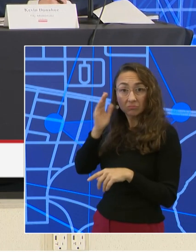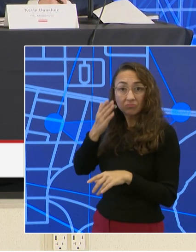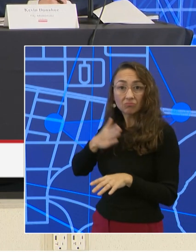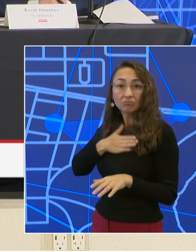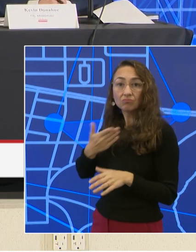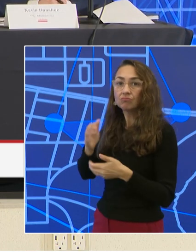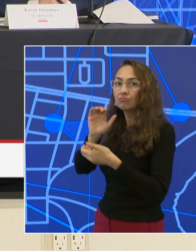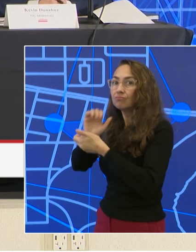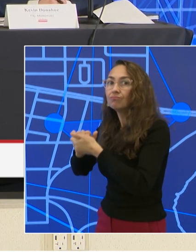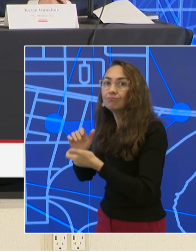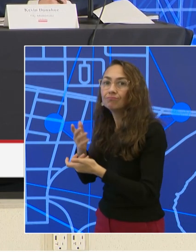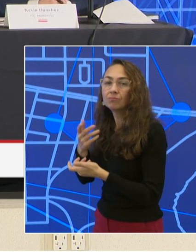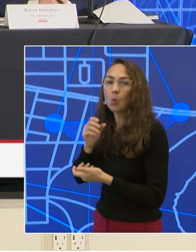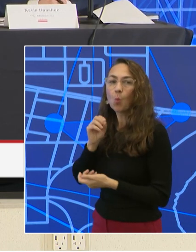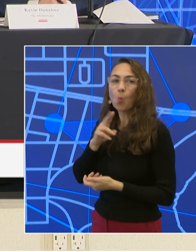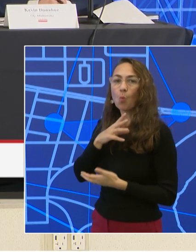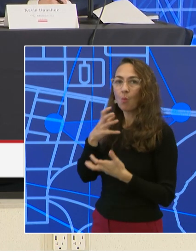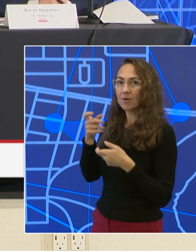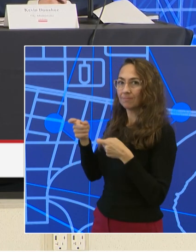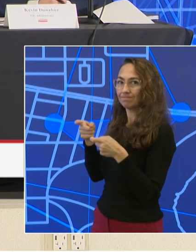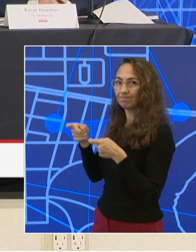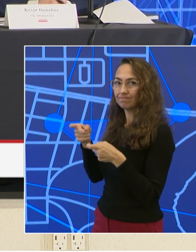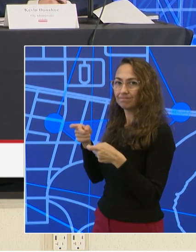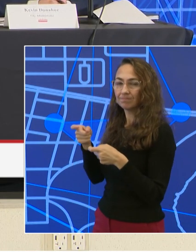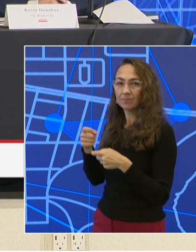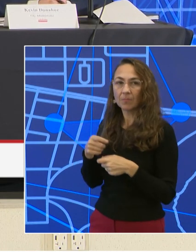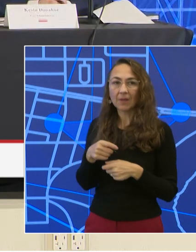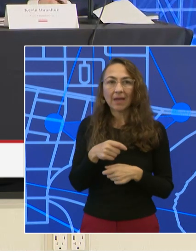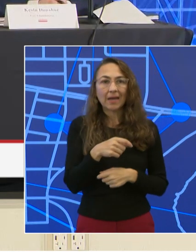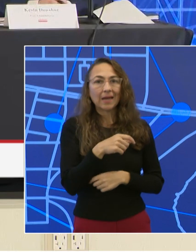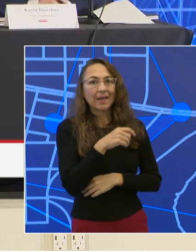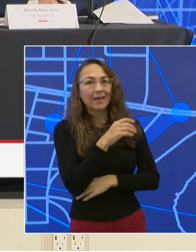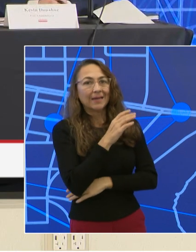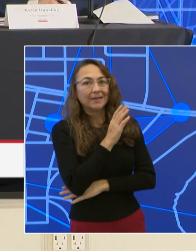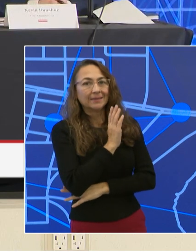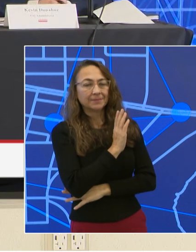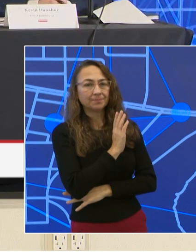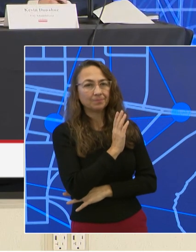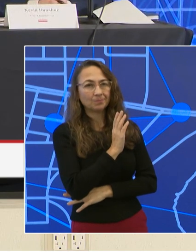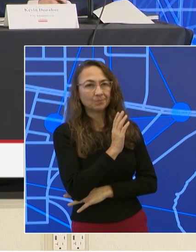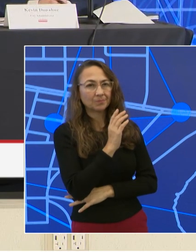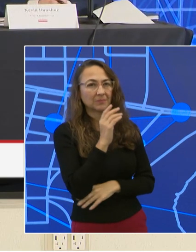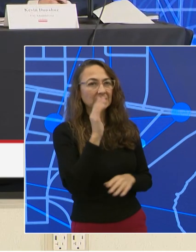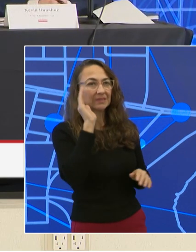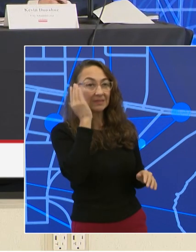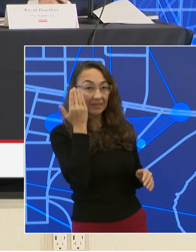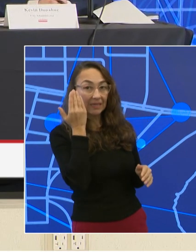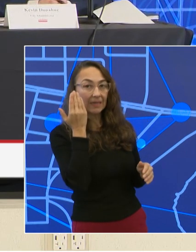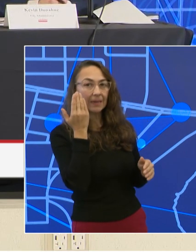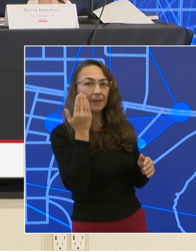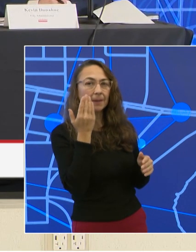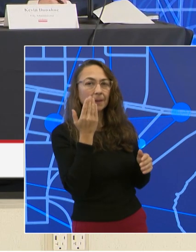direct you? I have gotten the indication that we are going to meet, and